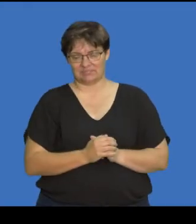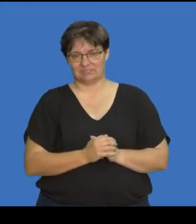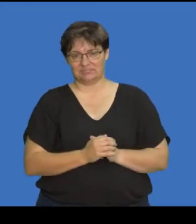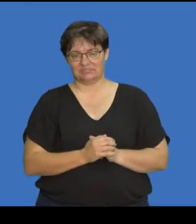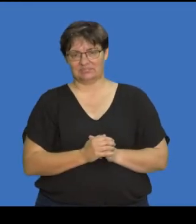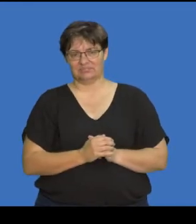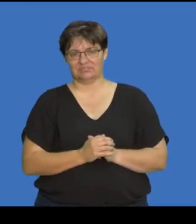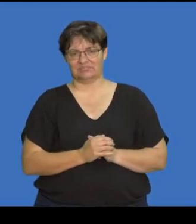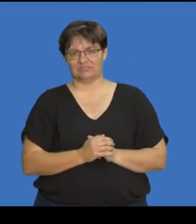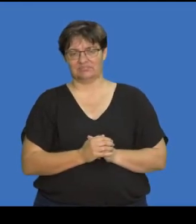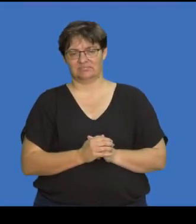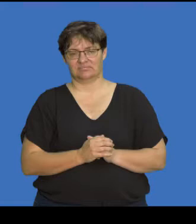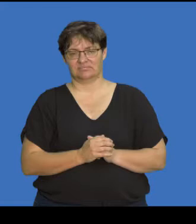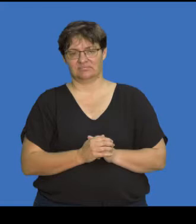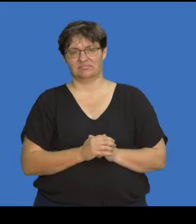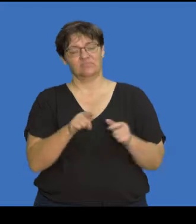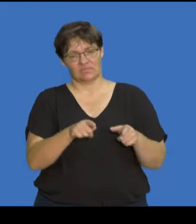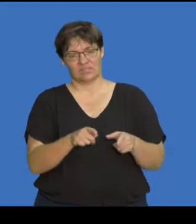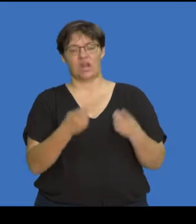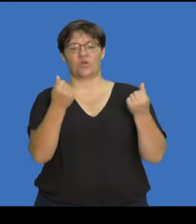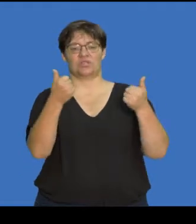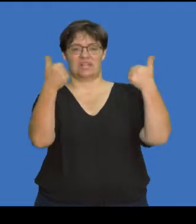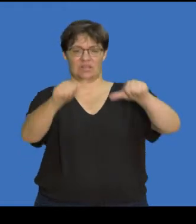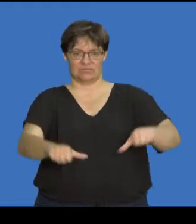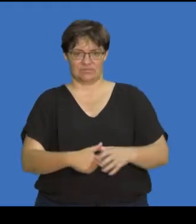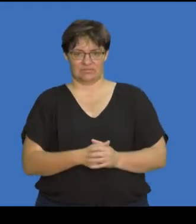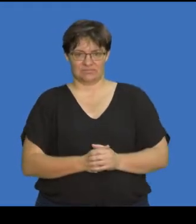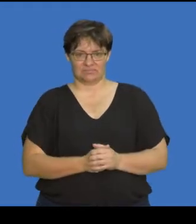obviously we said this is a cost account.